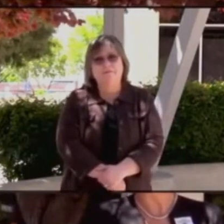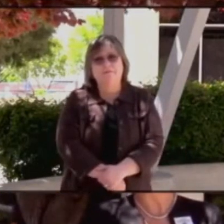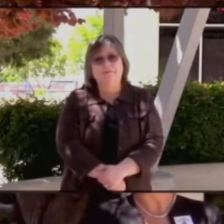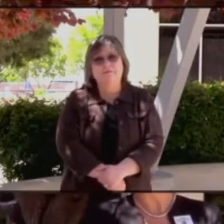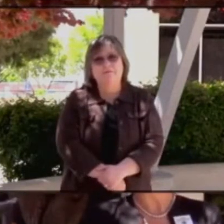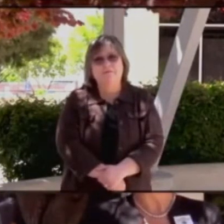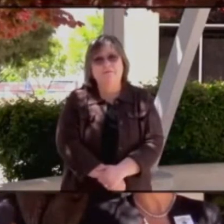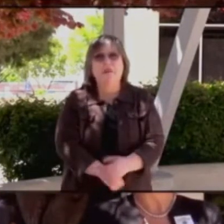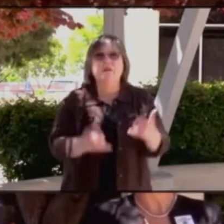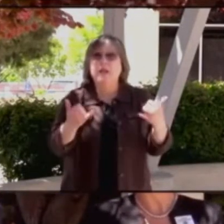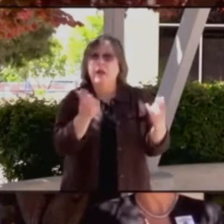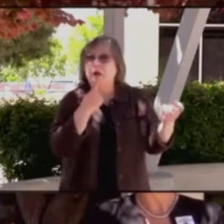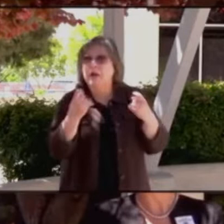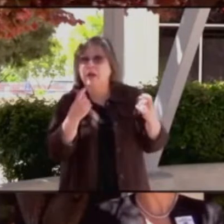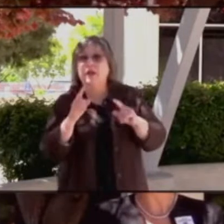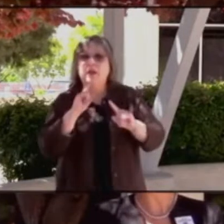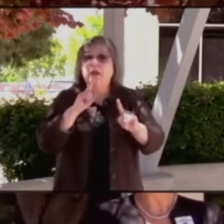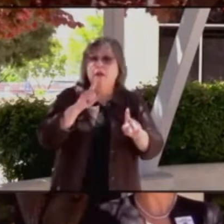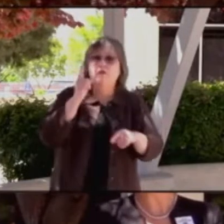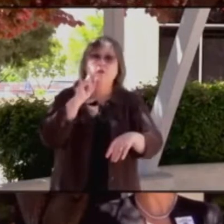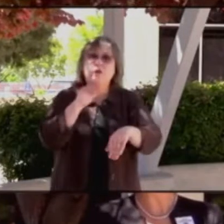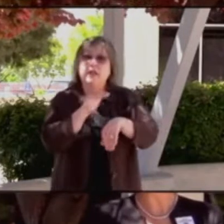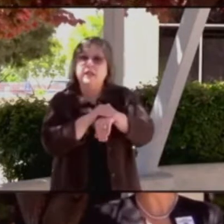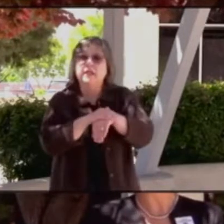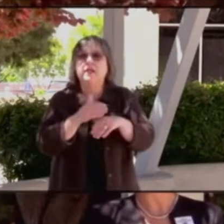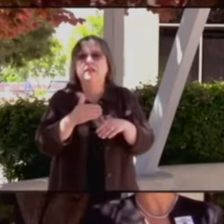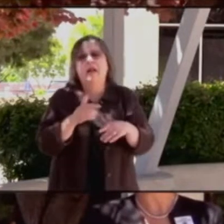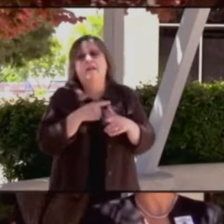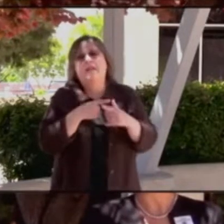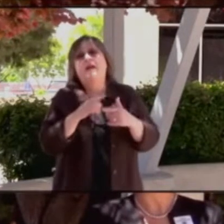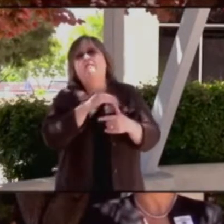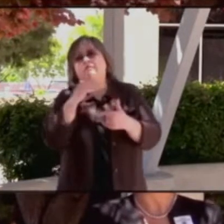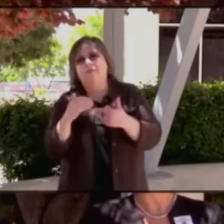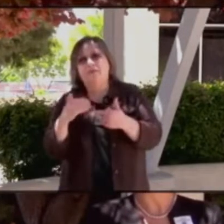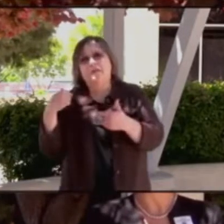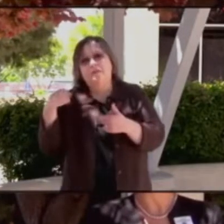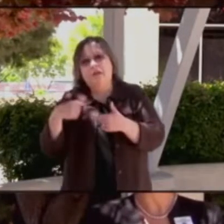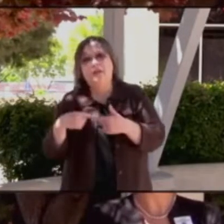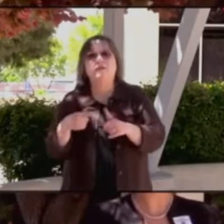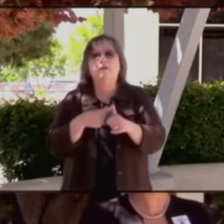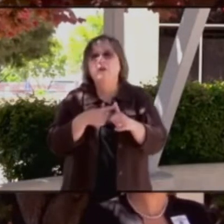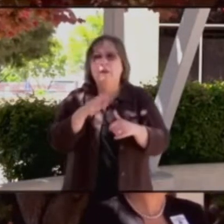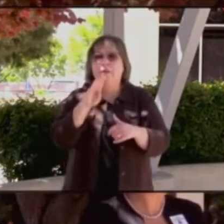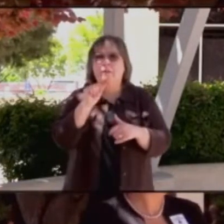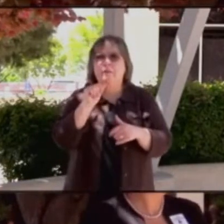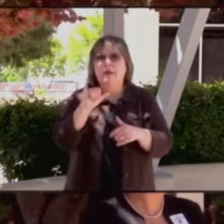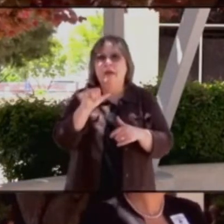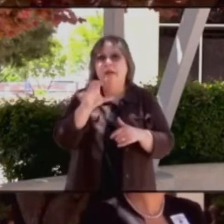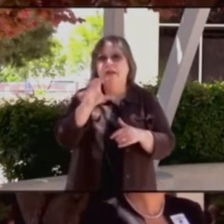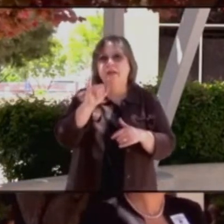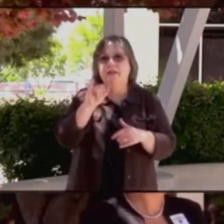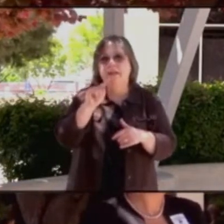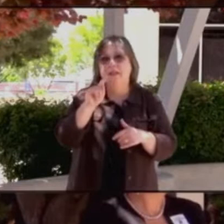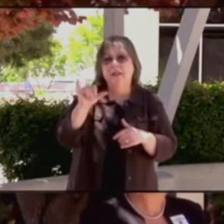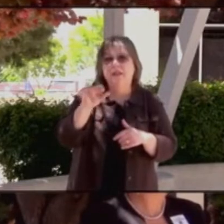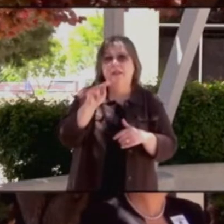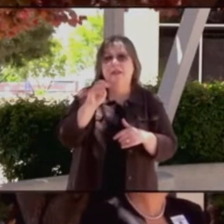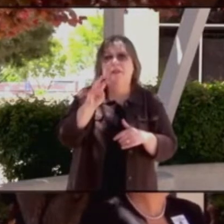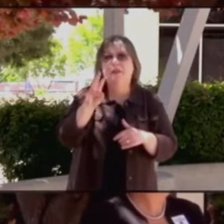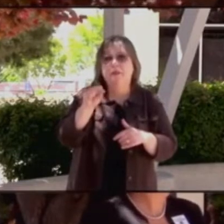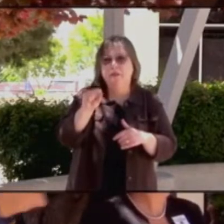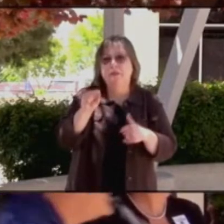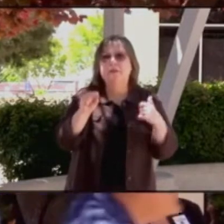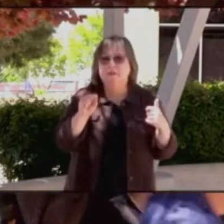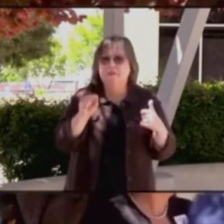We'll now start taking questions in English for media here before moving on to Spanish. We'll start with Bay City News. Please identify who your question is for. But is